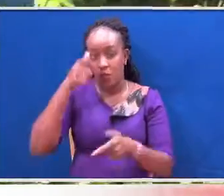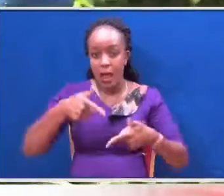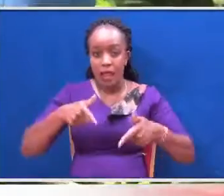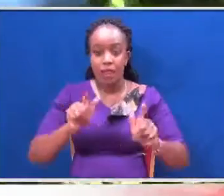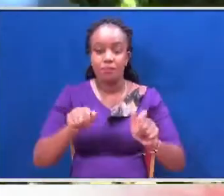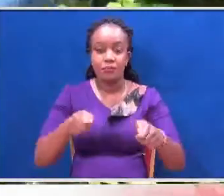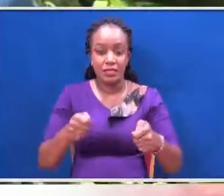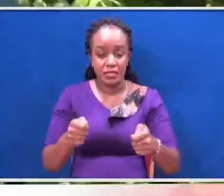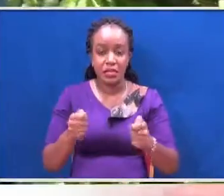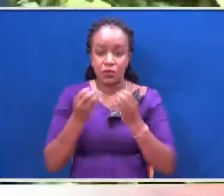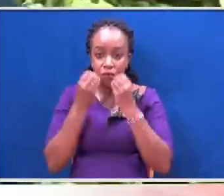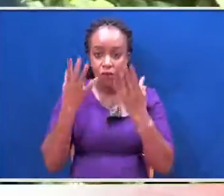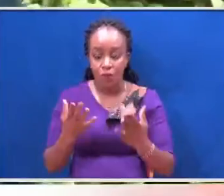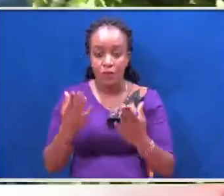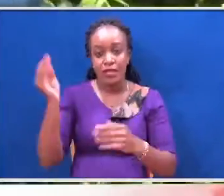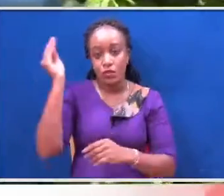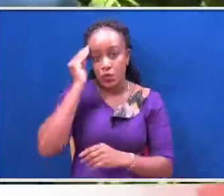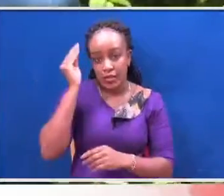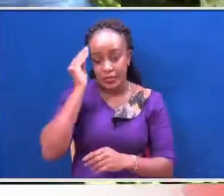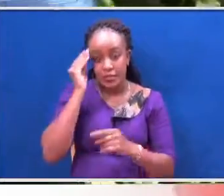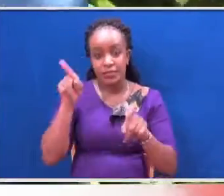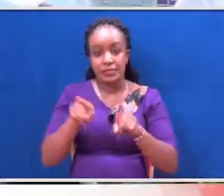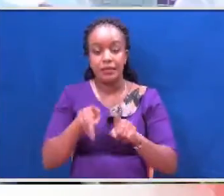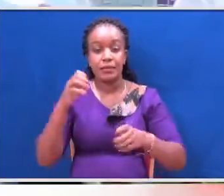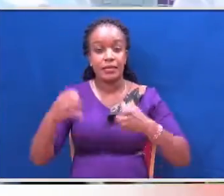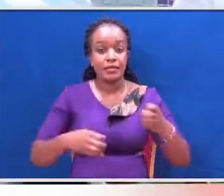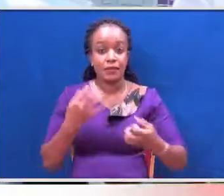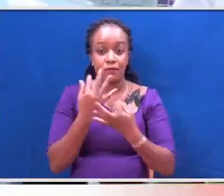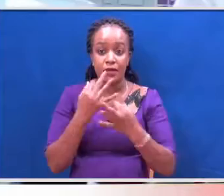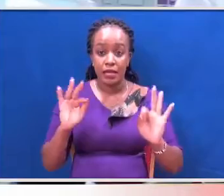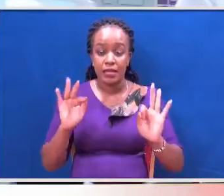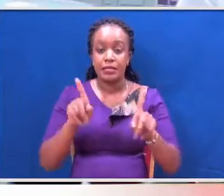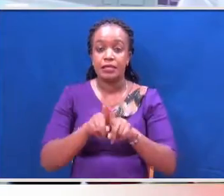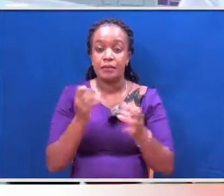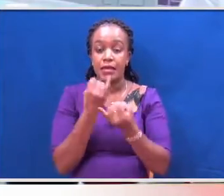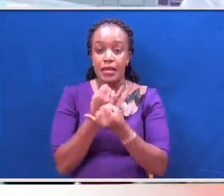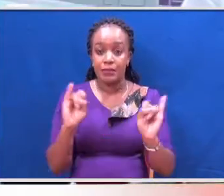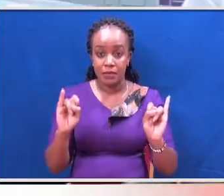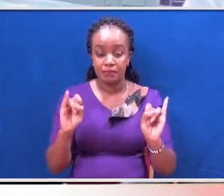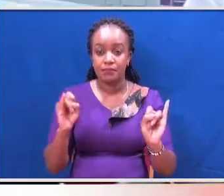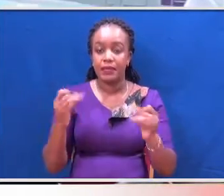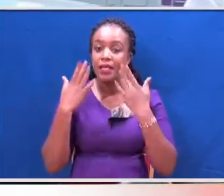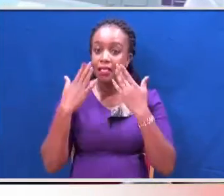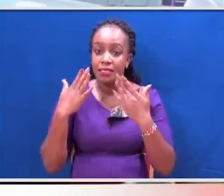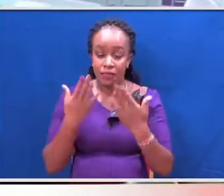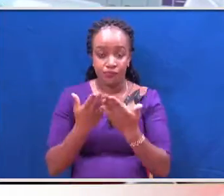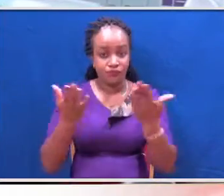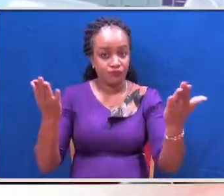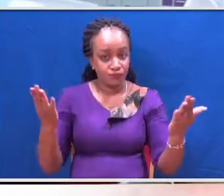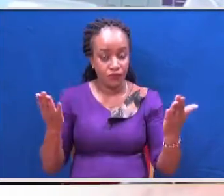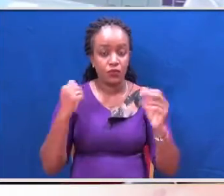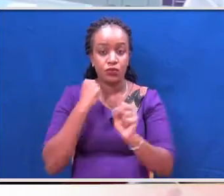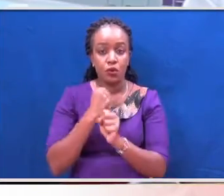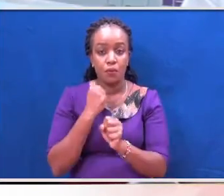inform, educate and entertain freely and independently. Nashukuru sana kwa kazi nzuri ambao mnafanyanga kama